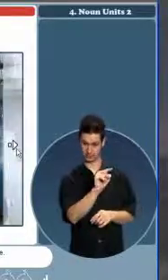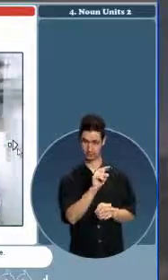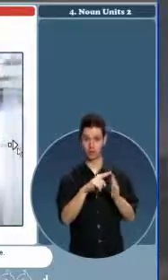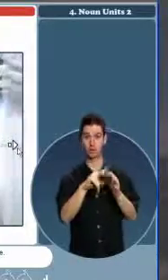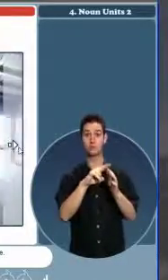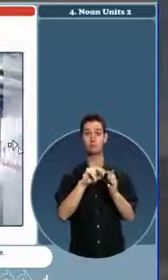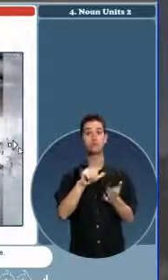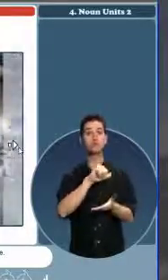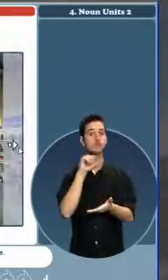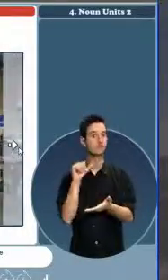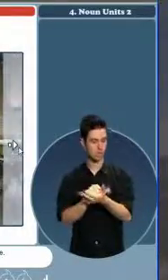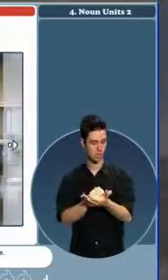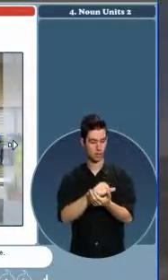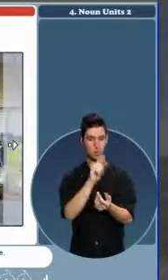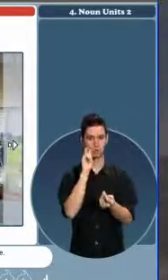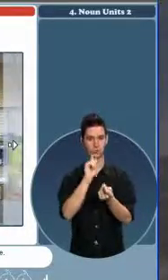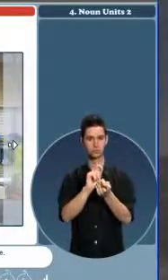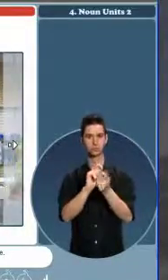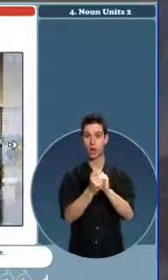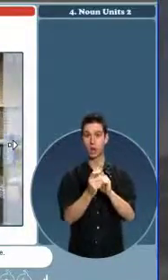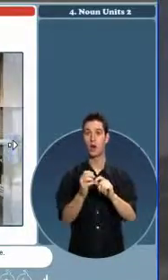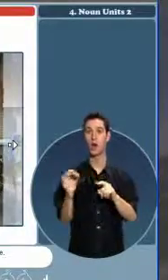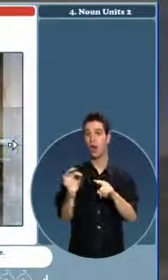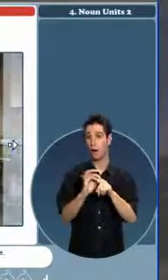it, click on it in the picture.